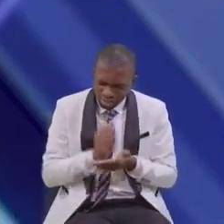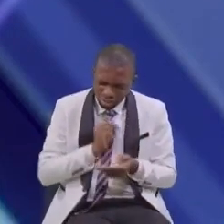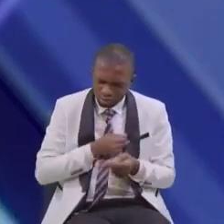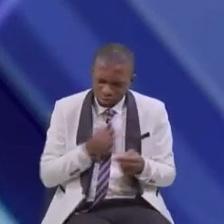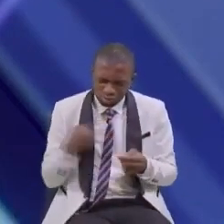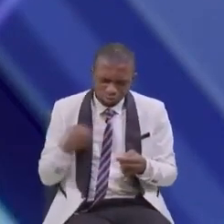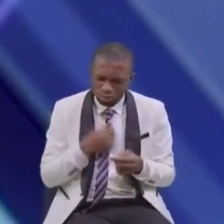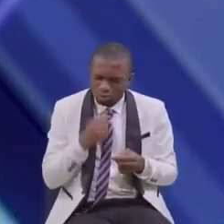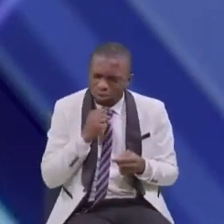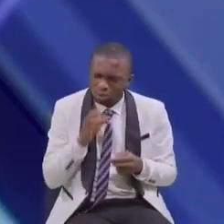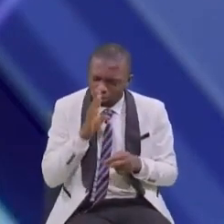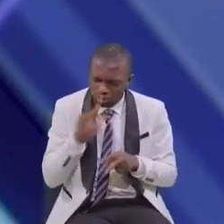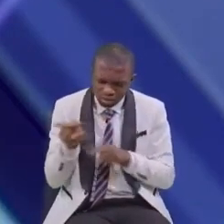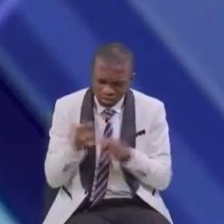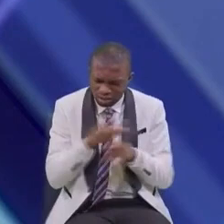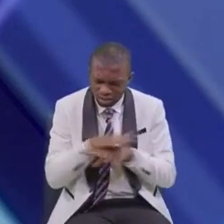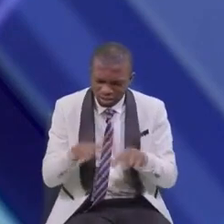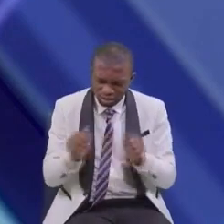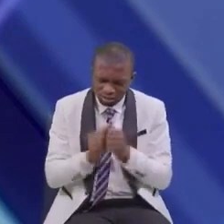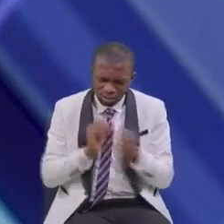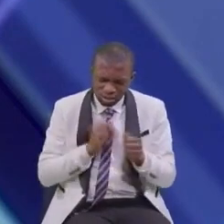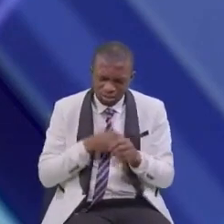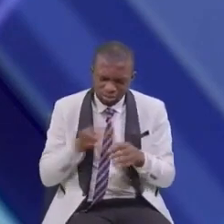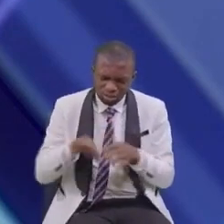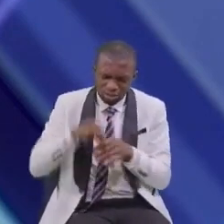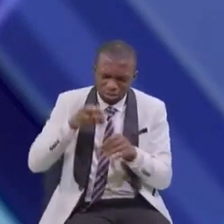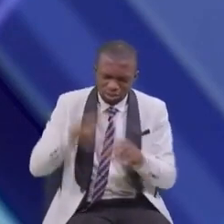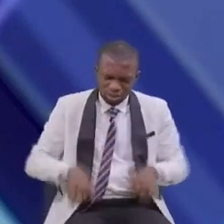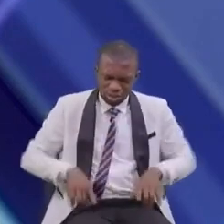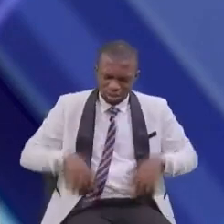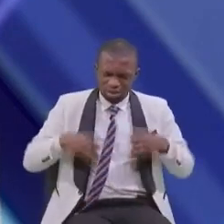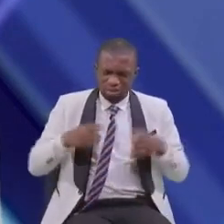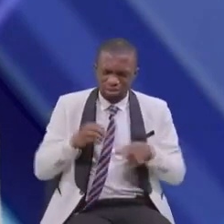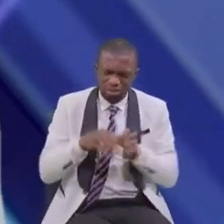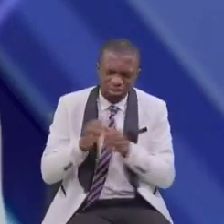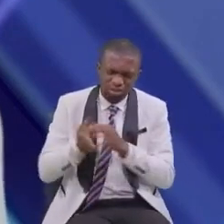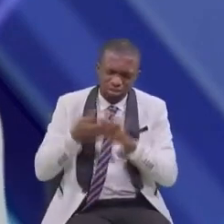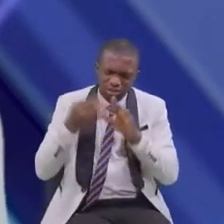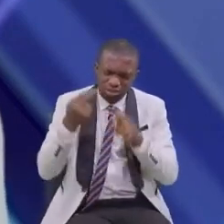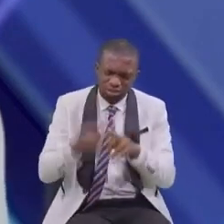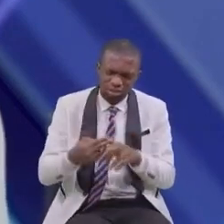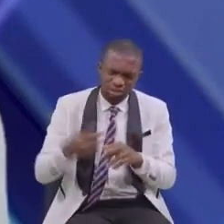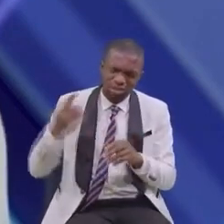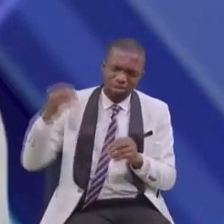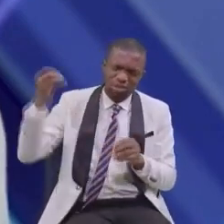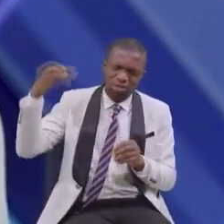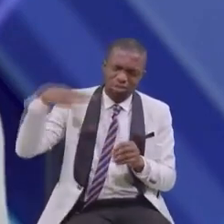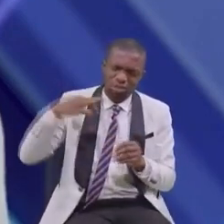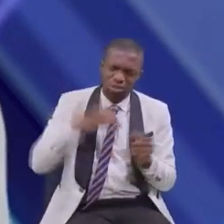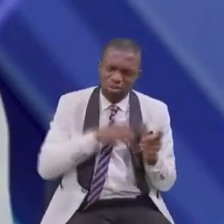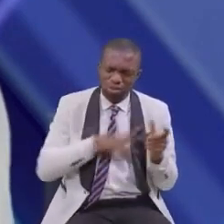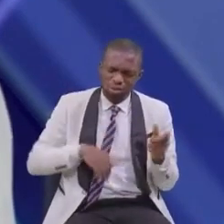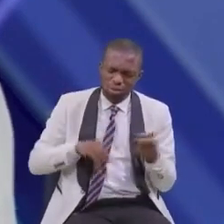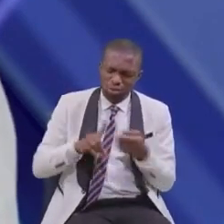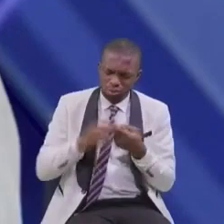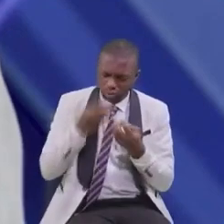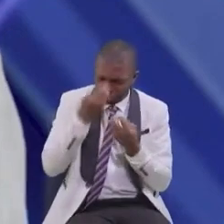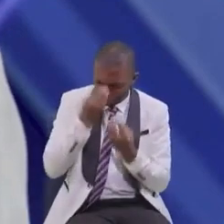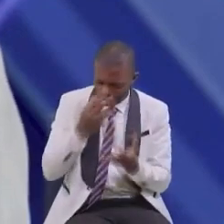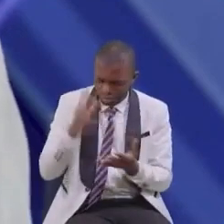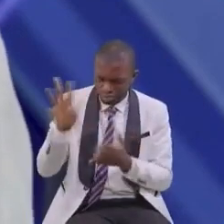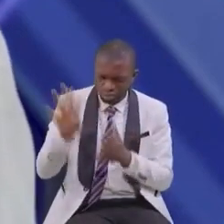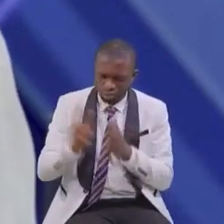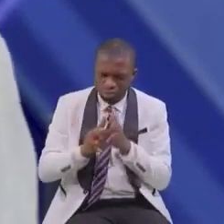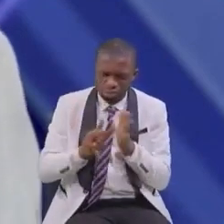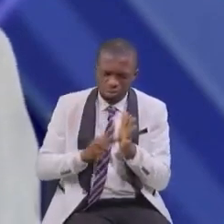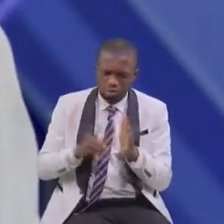careless with our spiritual life, in Jesus' name. The grace, Lord, to do your will, and the grace